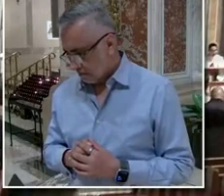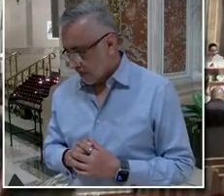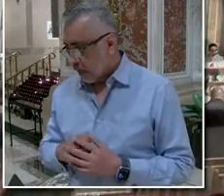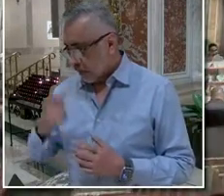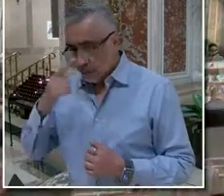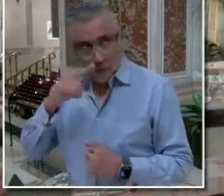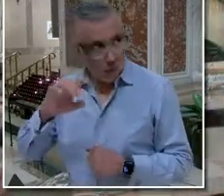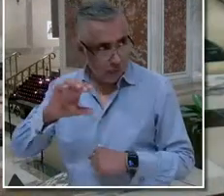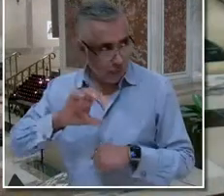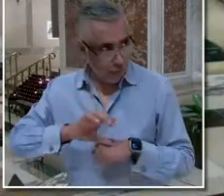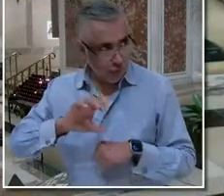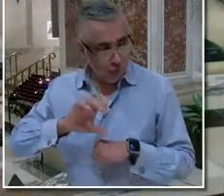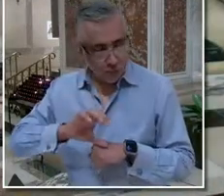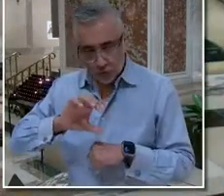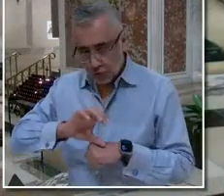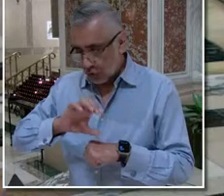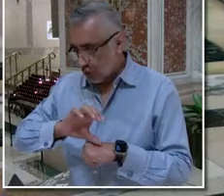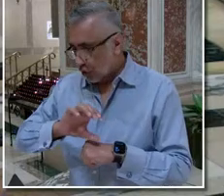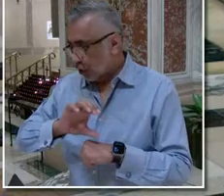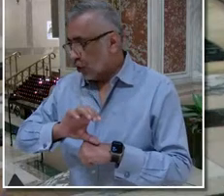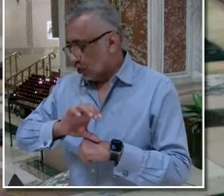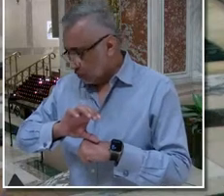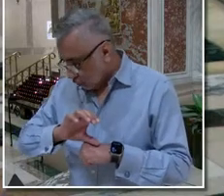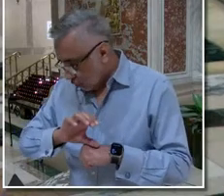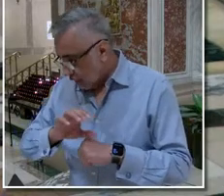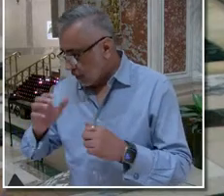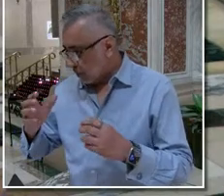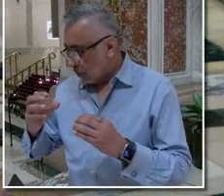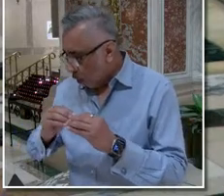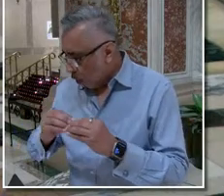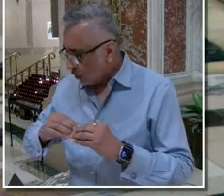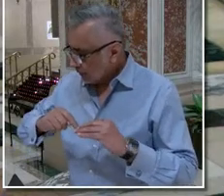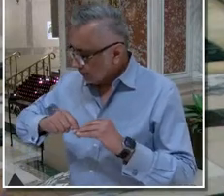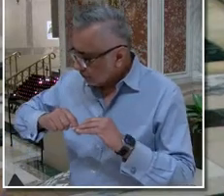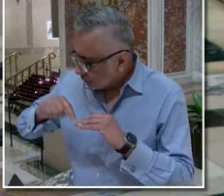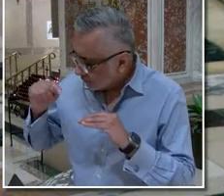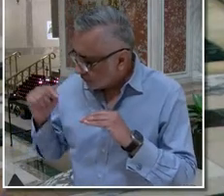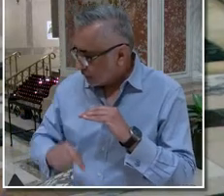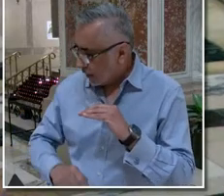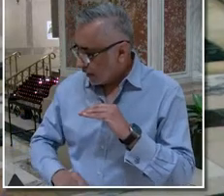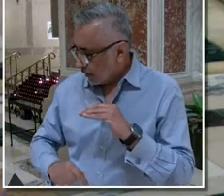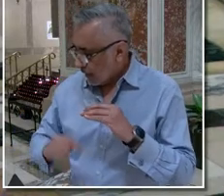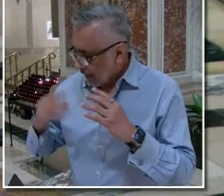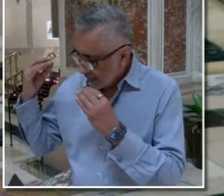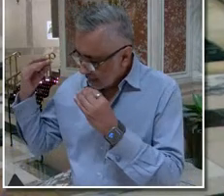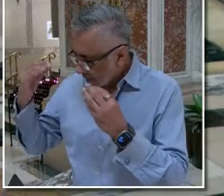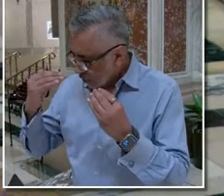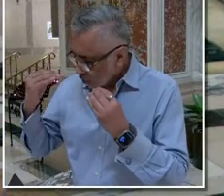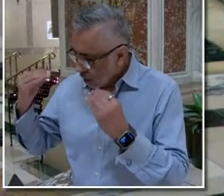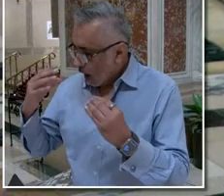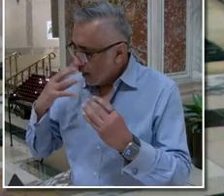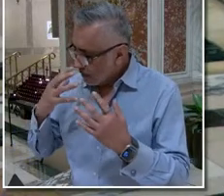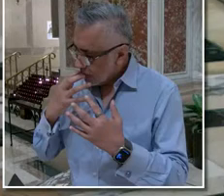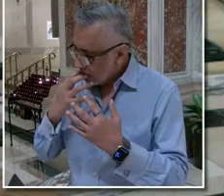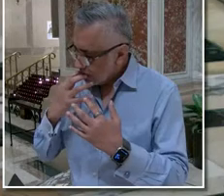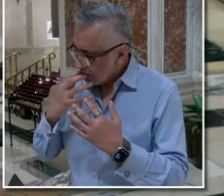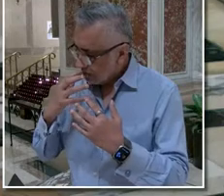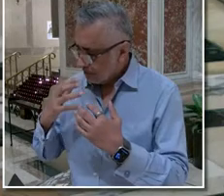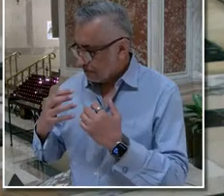Por la Iglesia, para que entre más profundamente en la contemplación de la